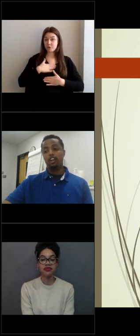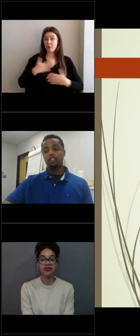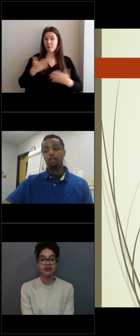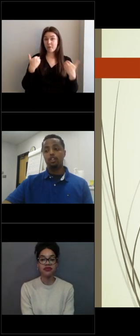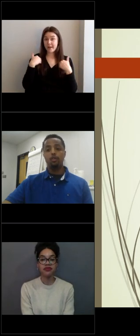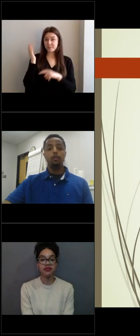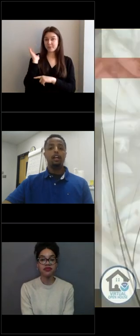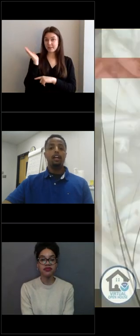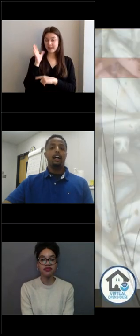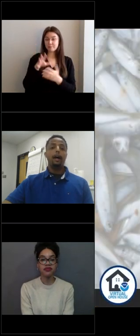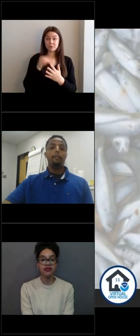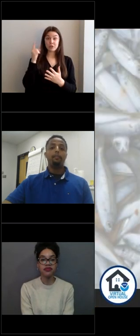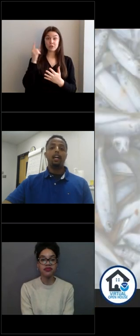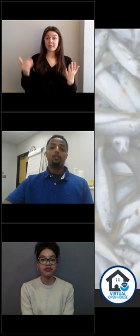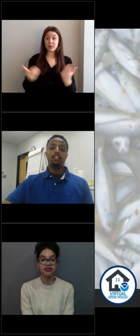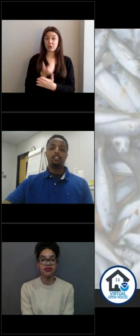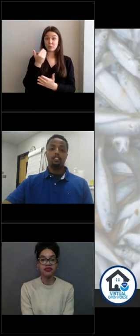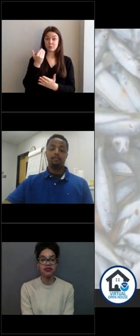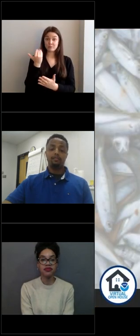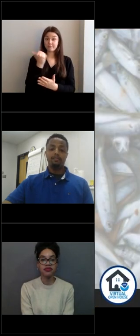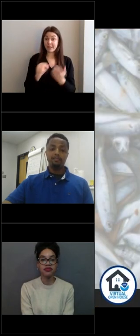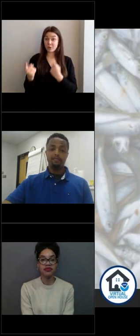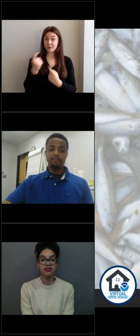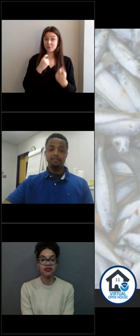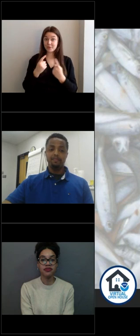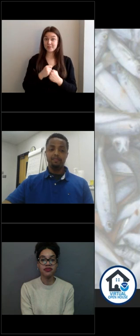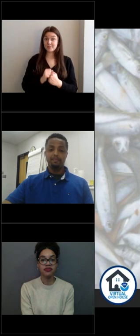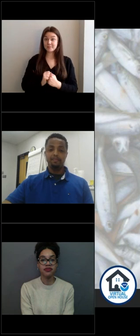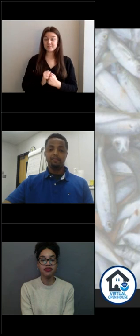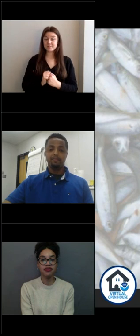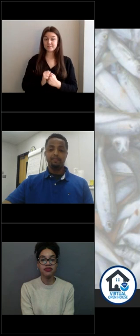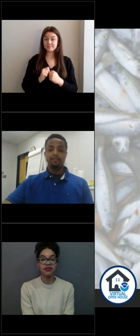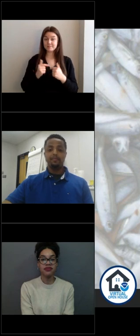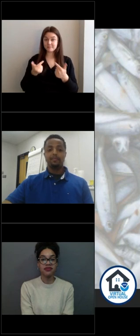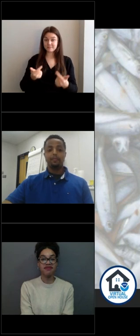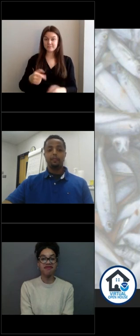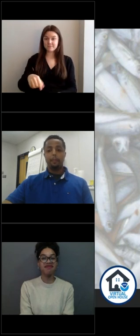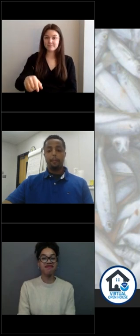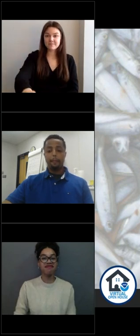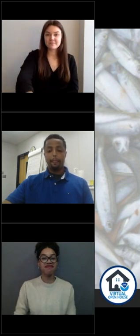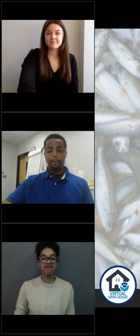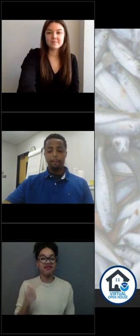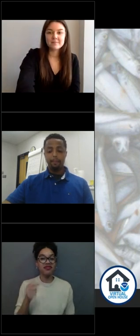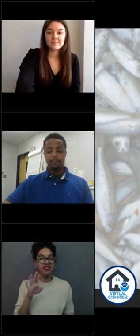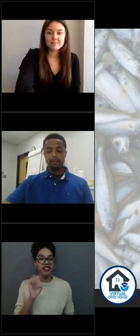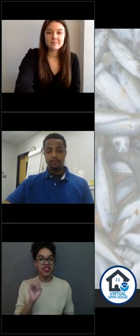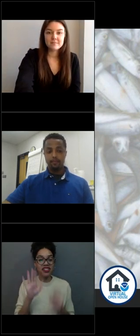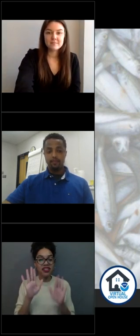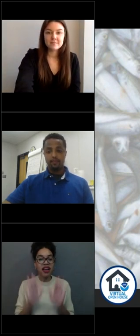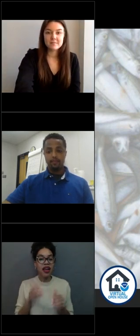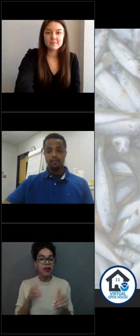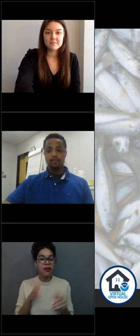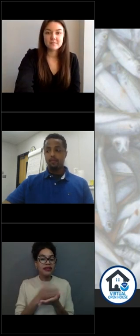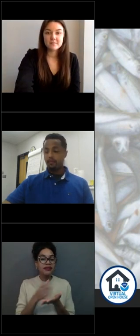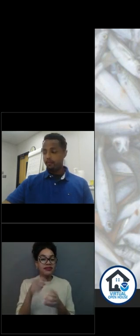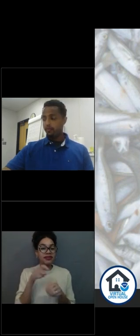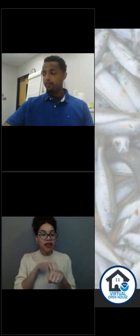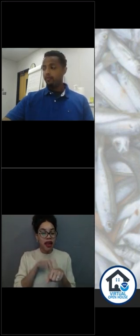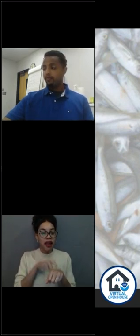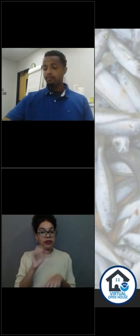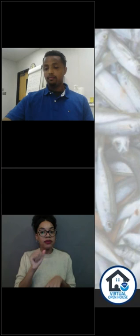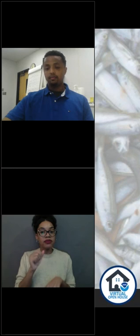presented and learned something new. Any questions? Great. Well, this is Grace in the chat box. We're almost out of time, so I'm going to ask you a